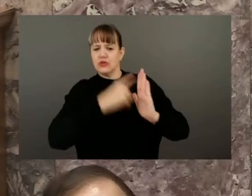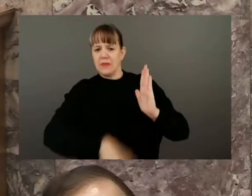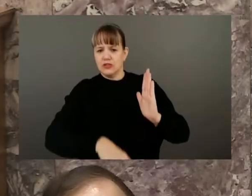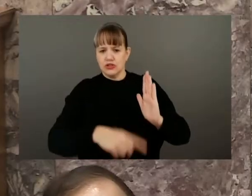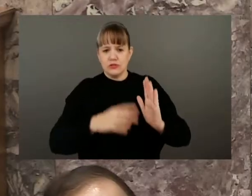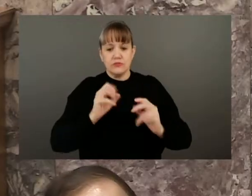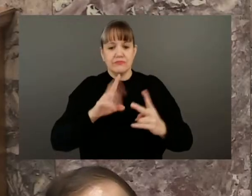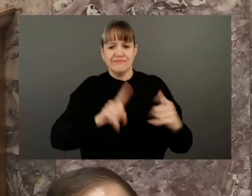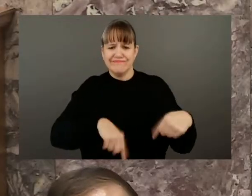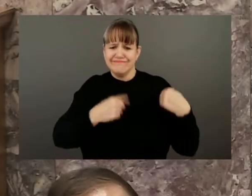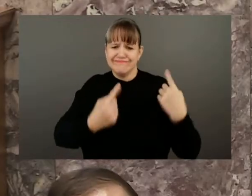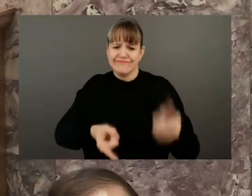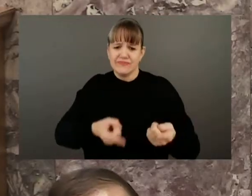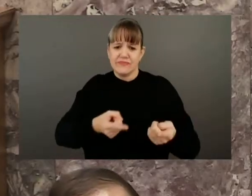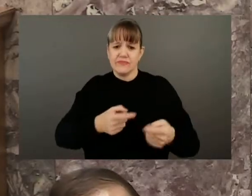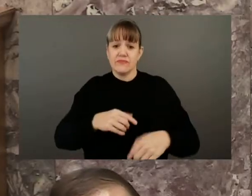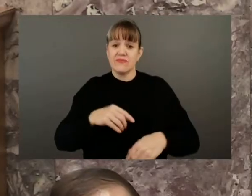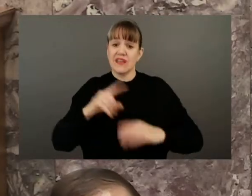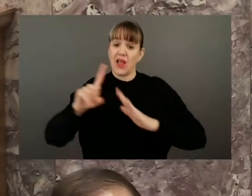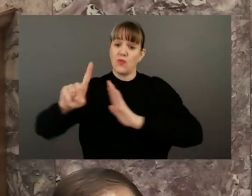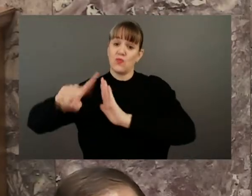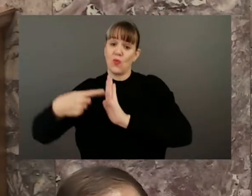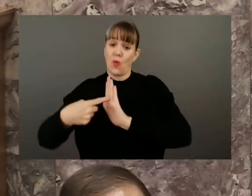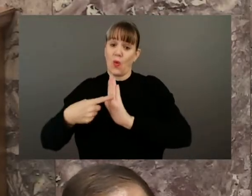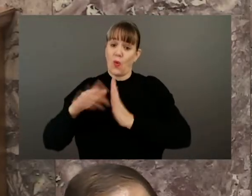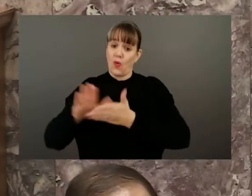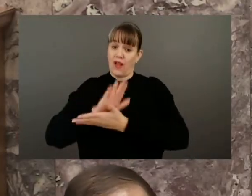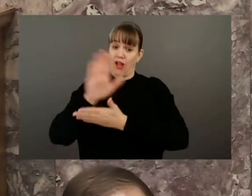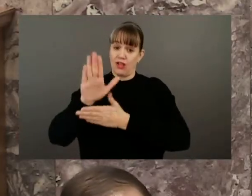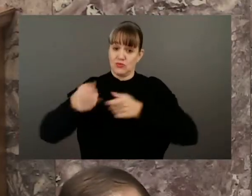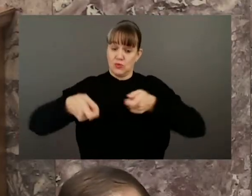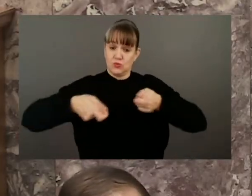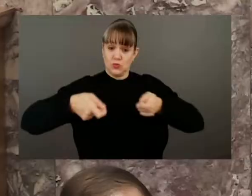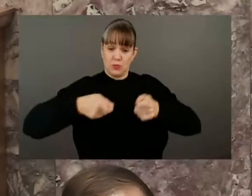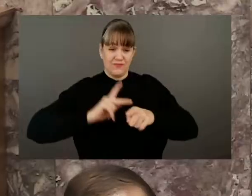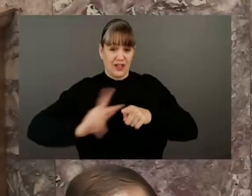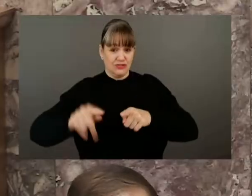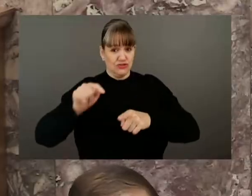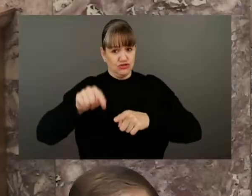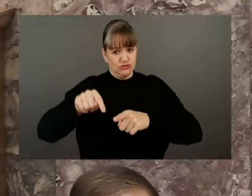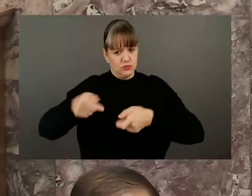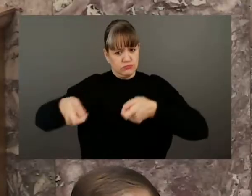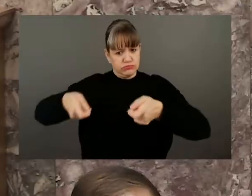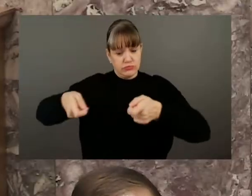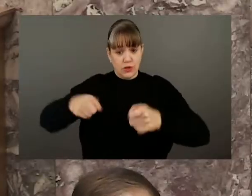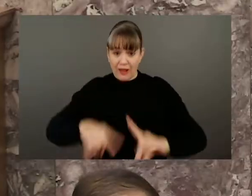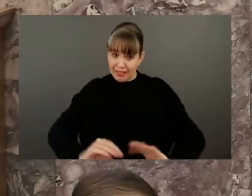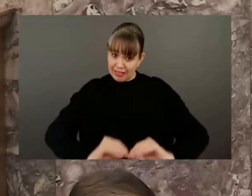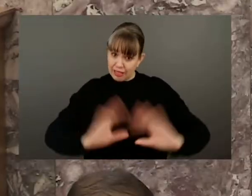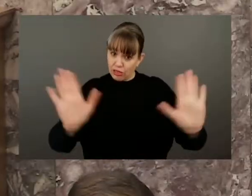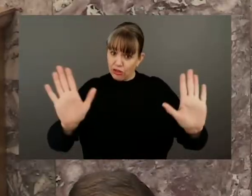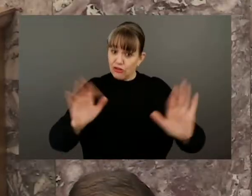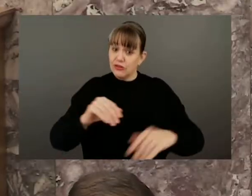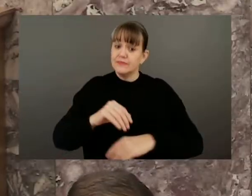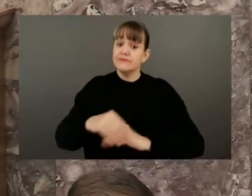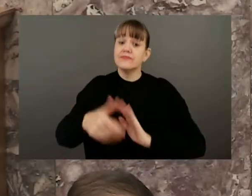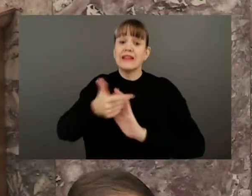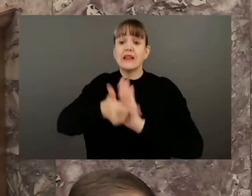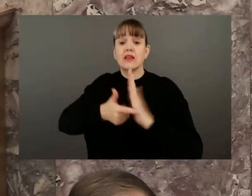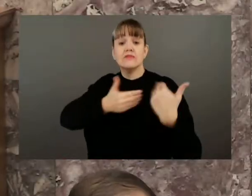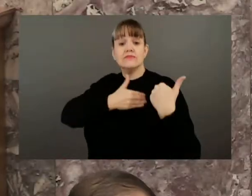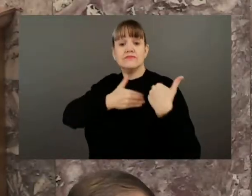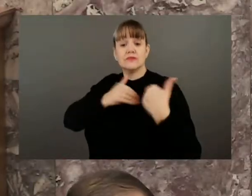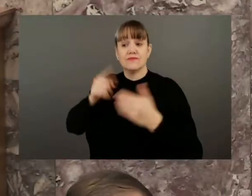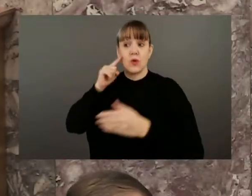is not changing. To be clear, the legal mandate of colleges is not changing at all. The HPOA